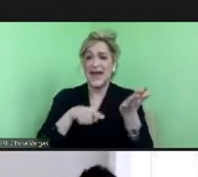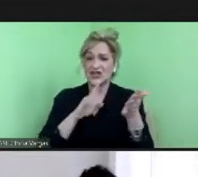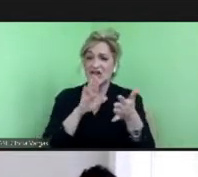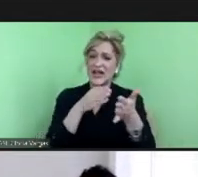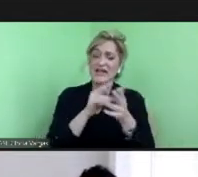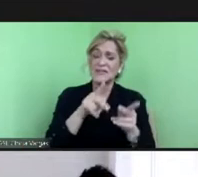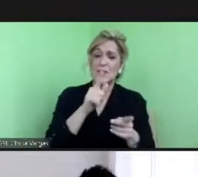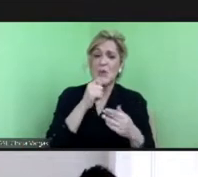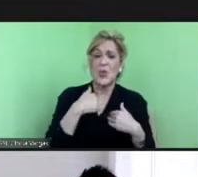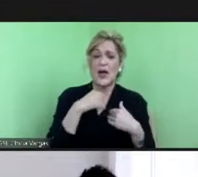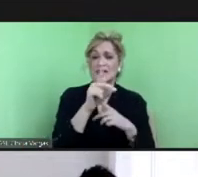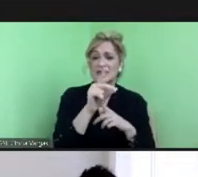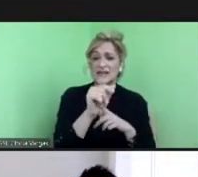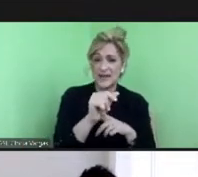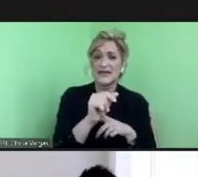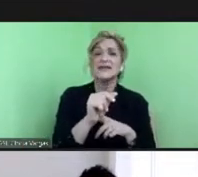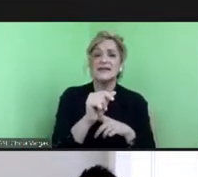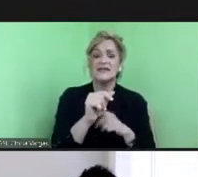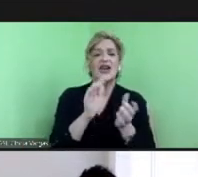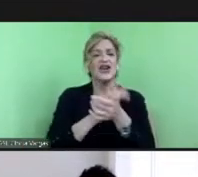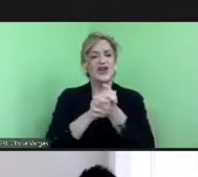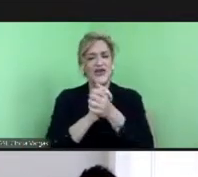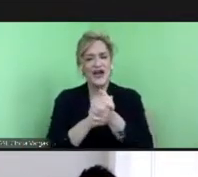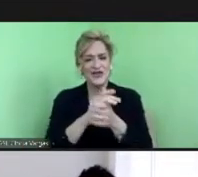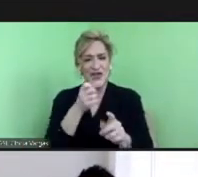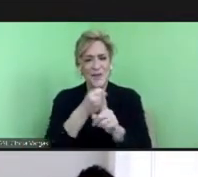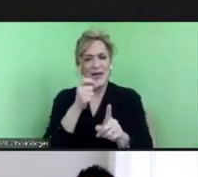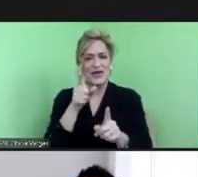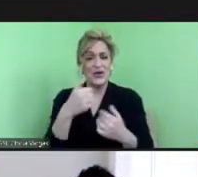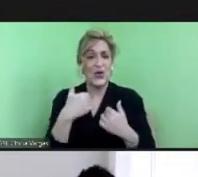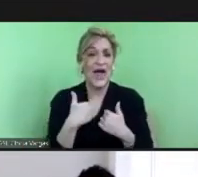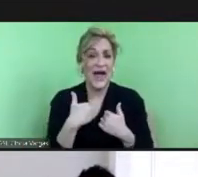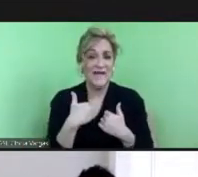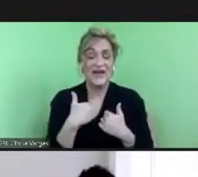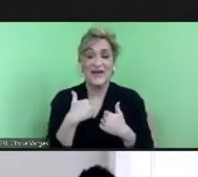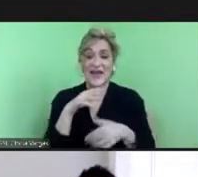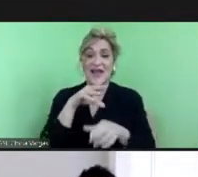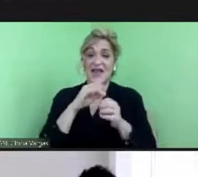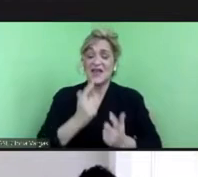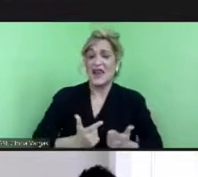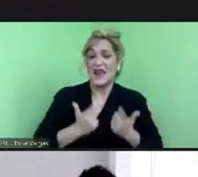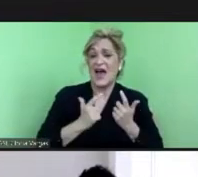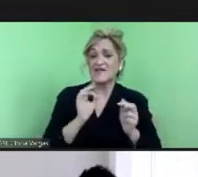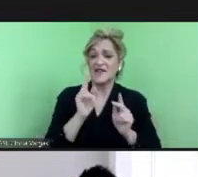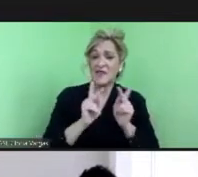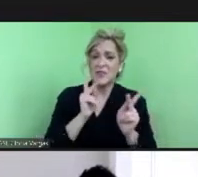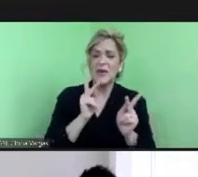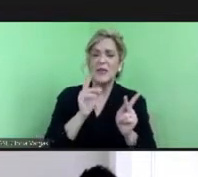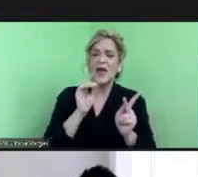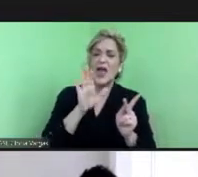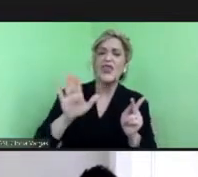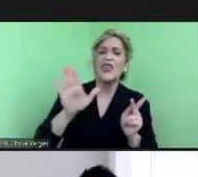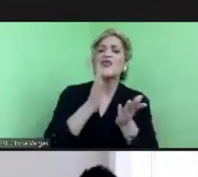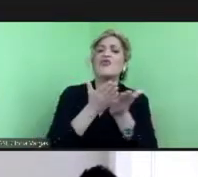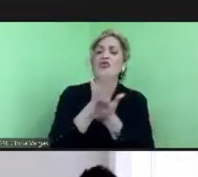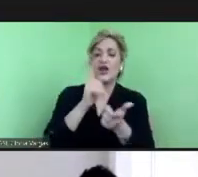with disability. Congratulations on the impact you're having in the lives of people and their right to work.